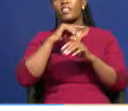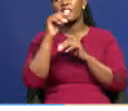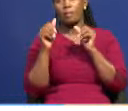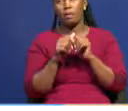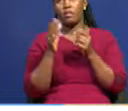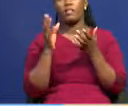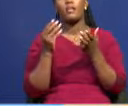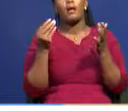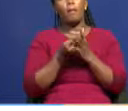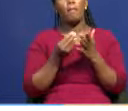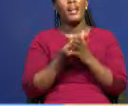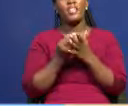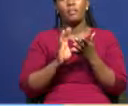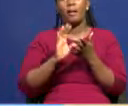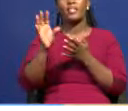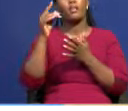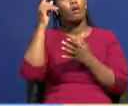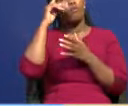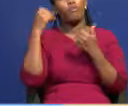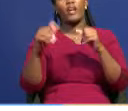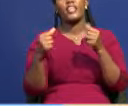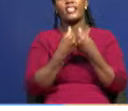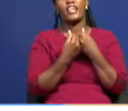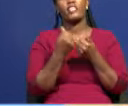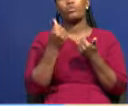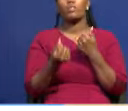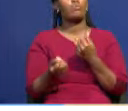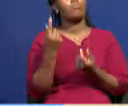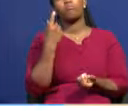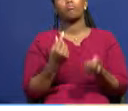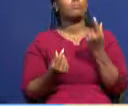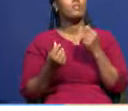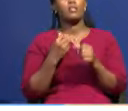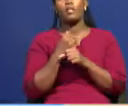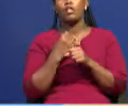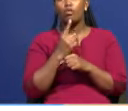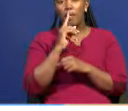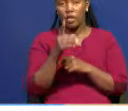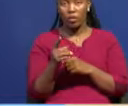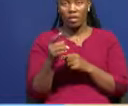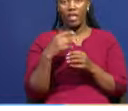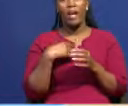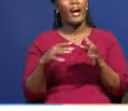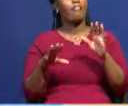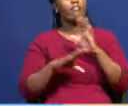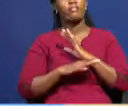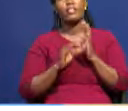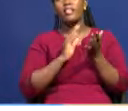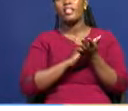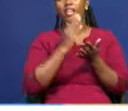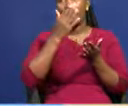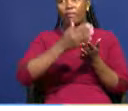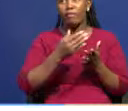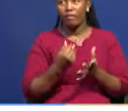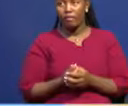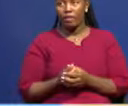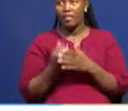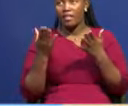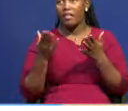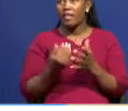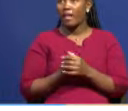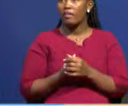that are unforeseen, yes. so that when it comes, there is adequate funds to ensure that it addresses that. Given that we're entering the final leg, let me start with you,